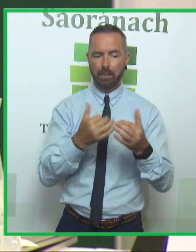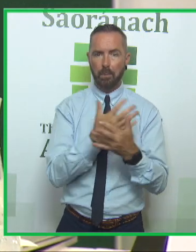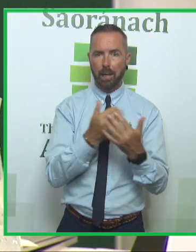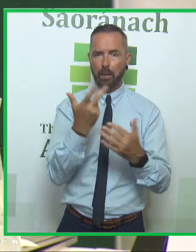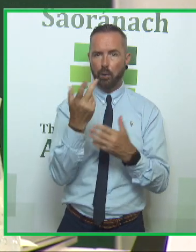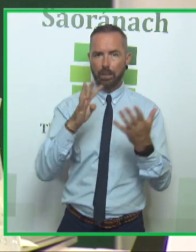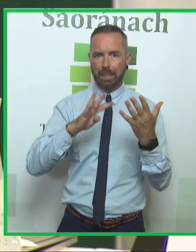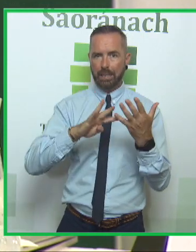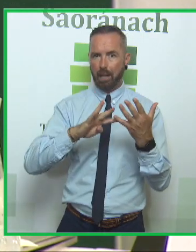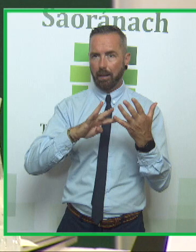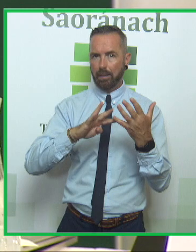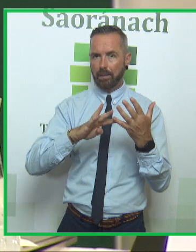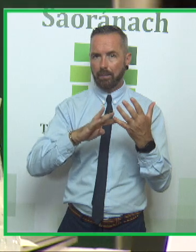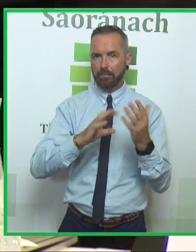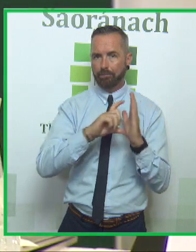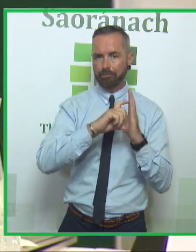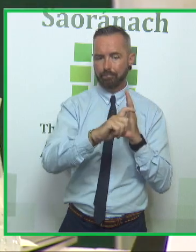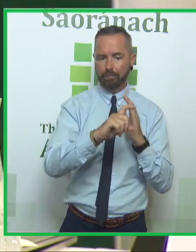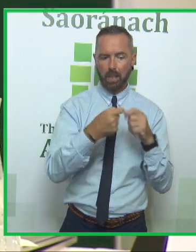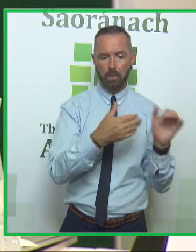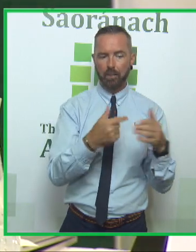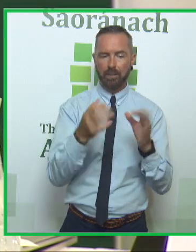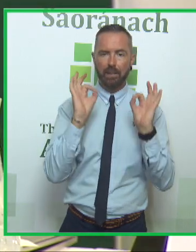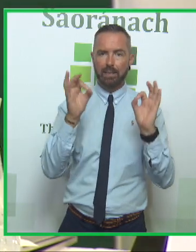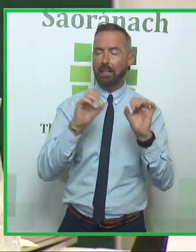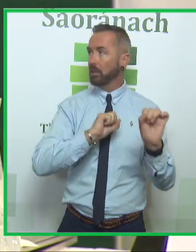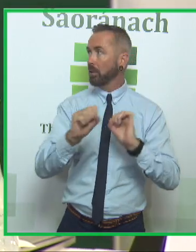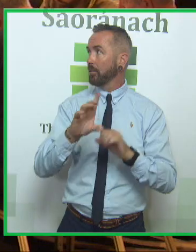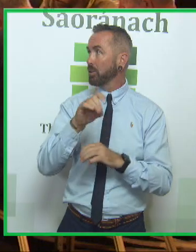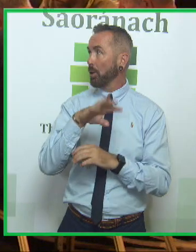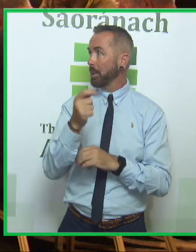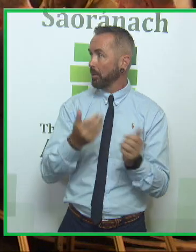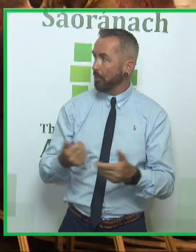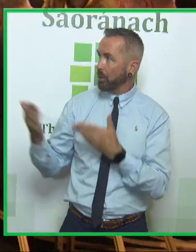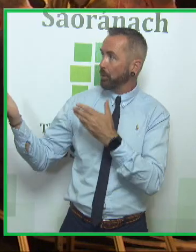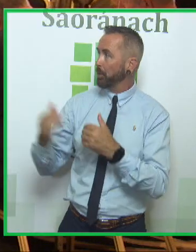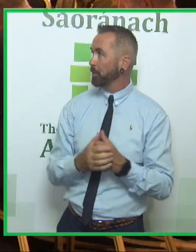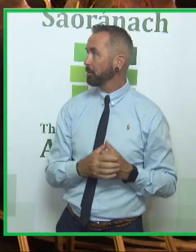statutory, but providing fantastic services. So Dermot, 7 minutes, over to you.